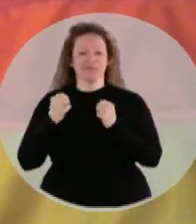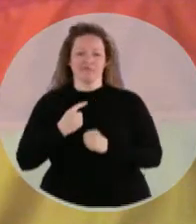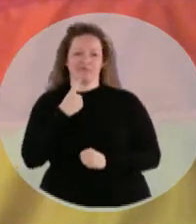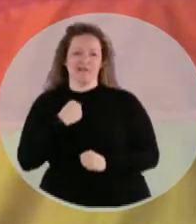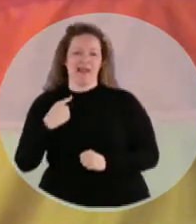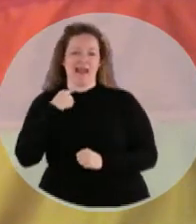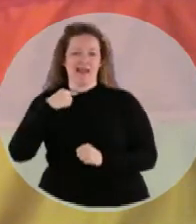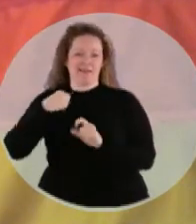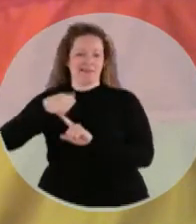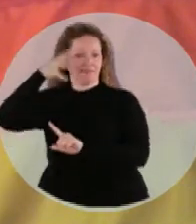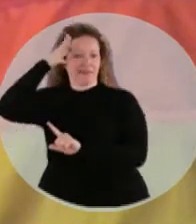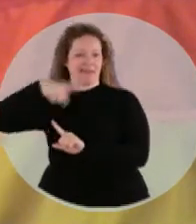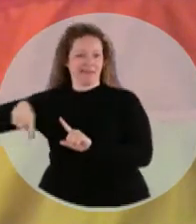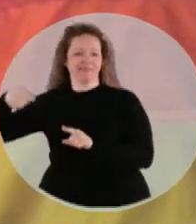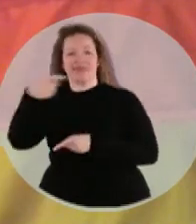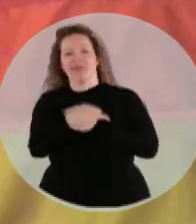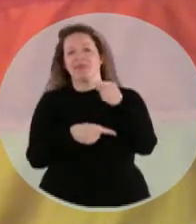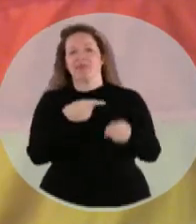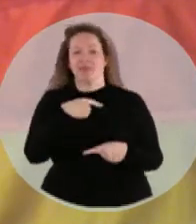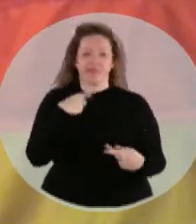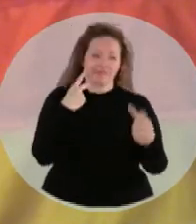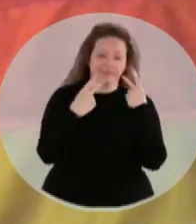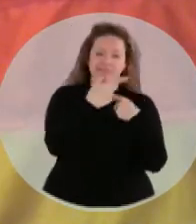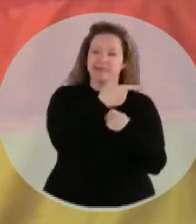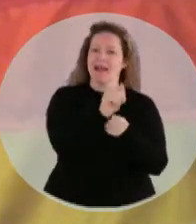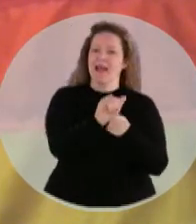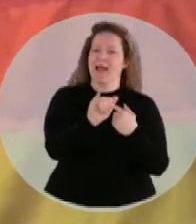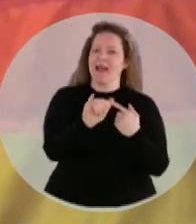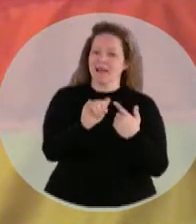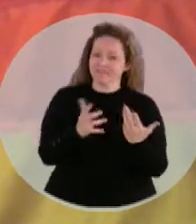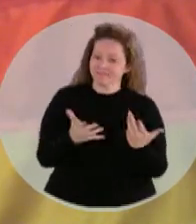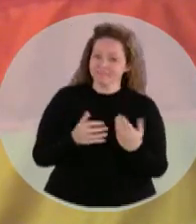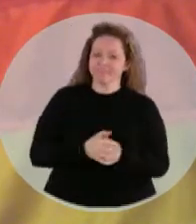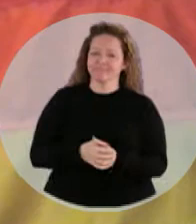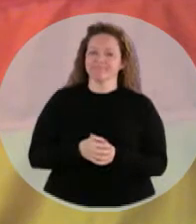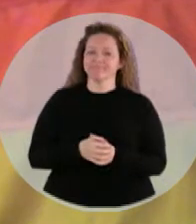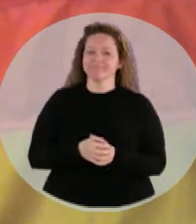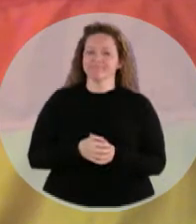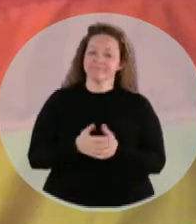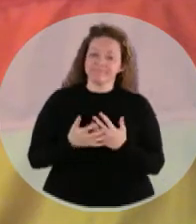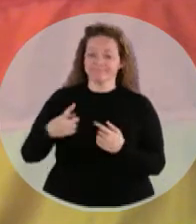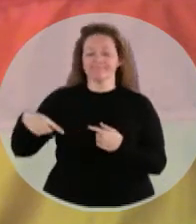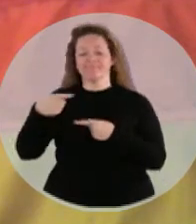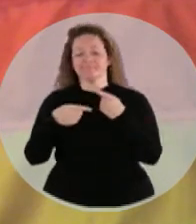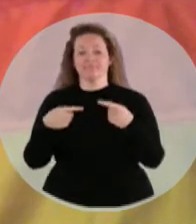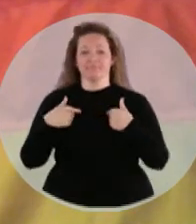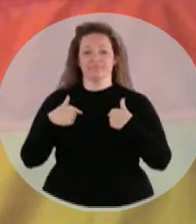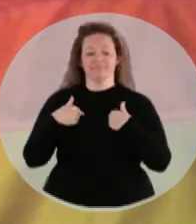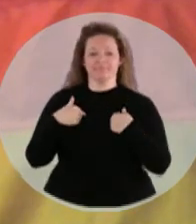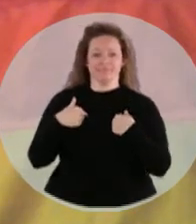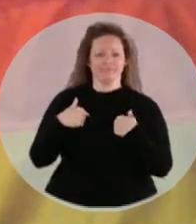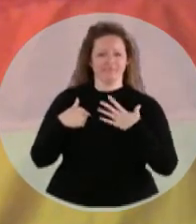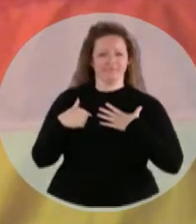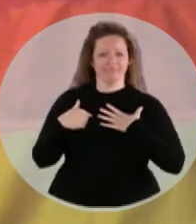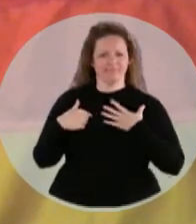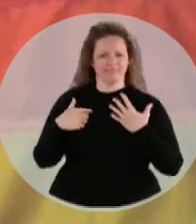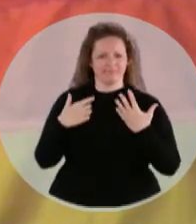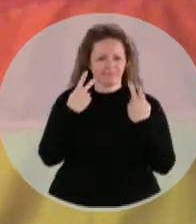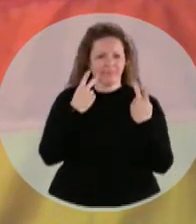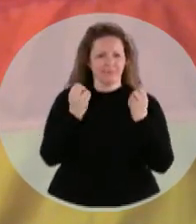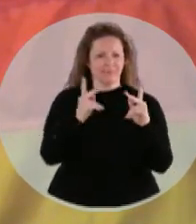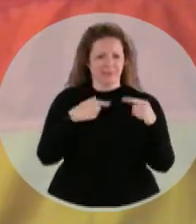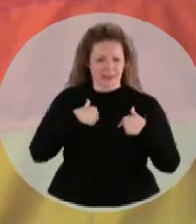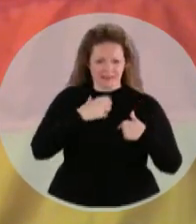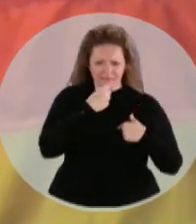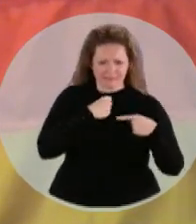about gays. It was mostly referred to men by the redneck men in my family. There are